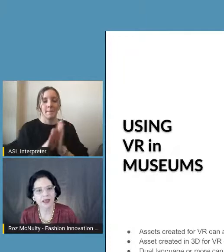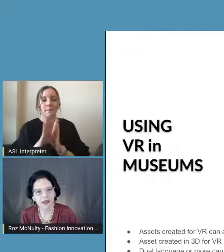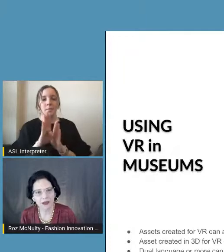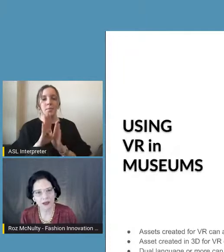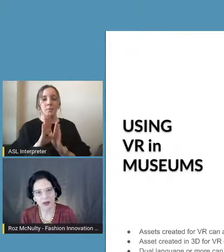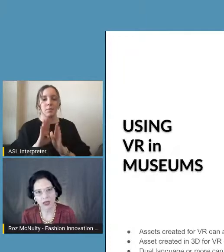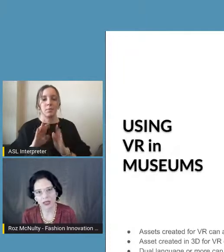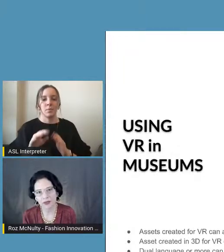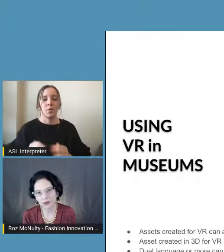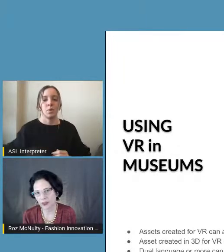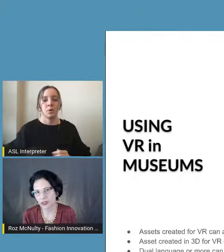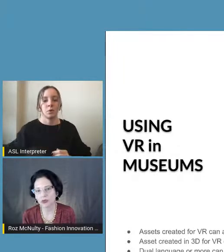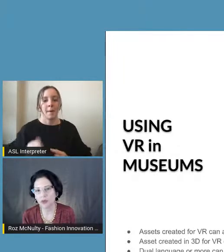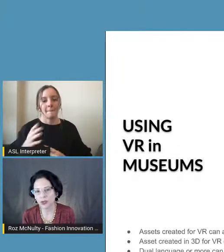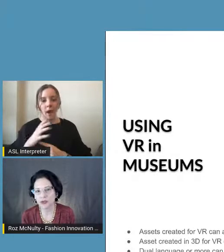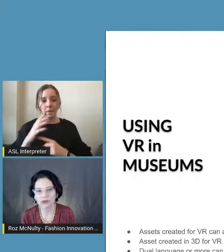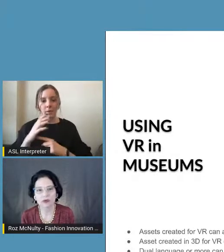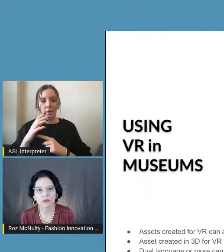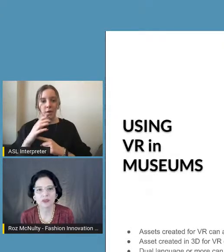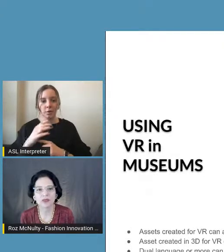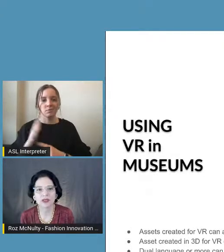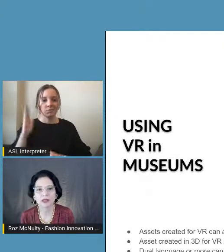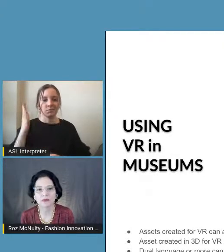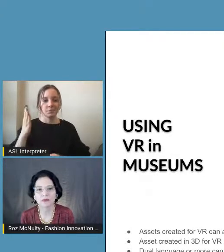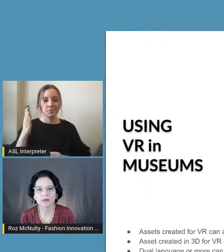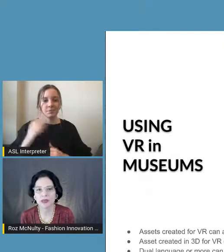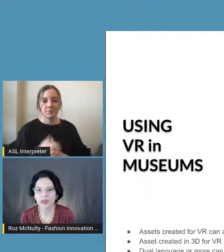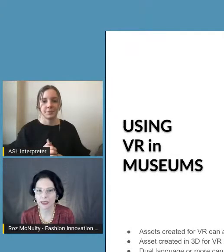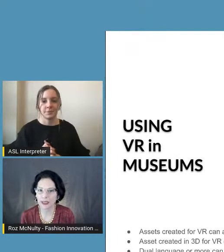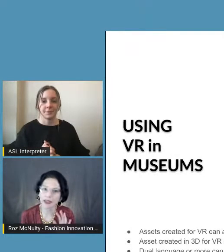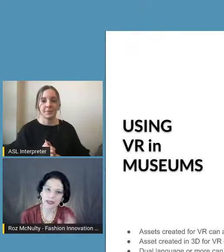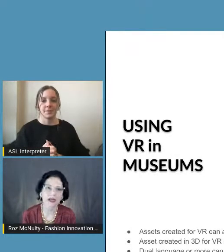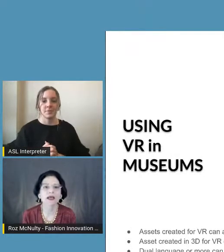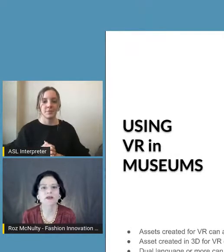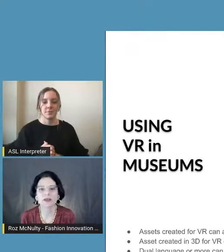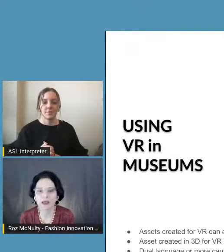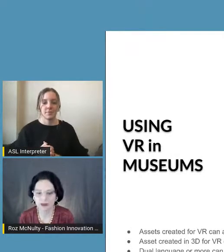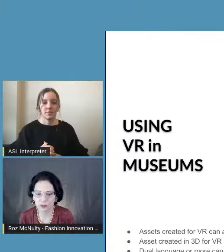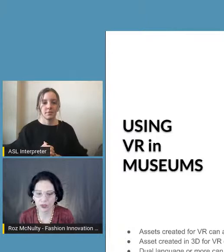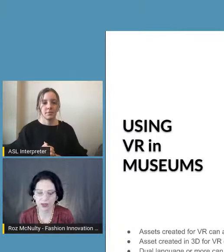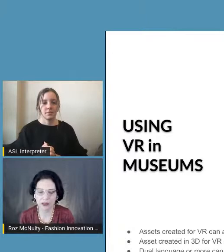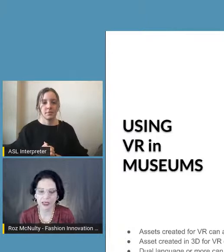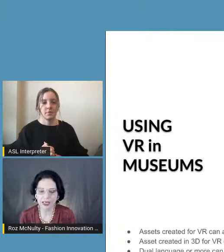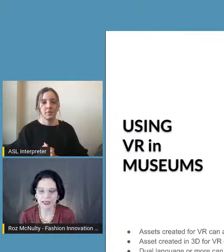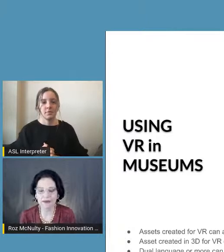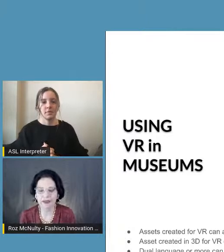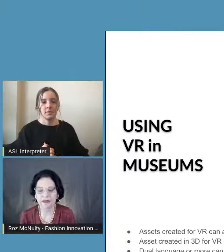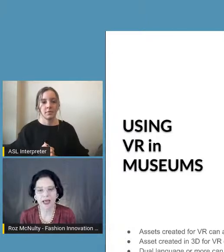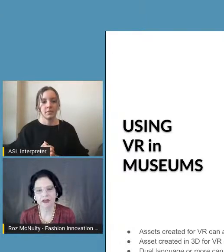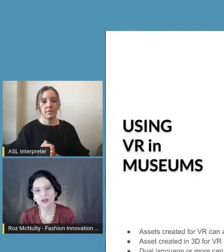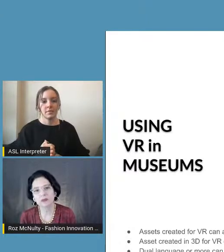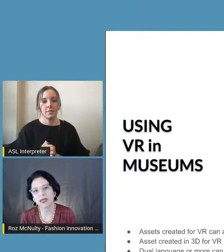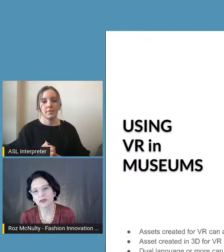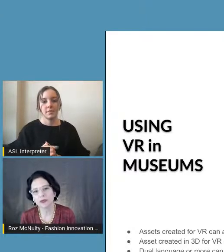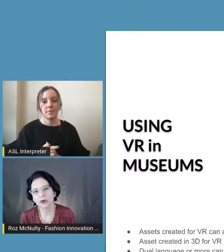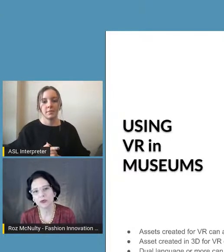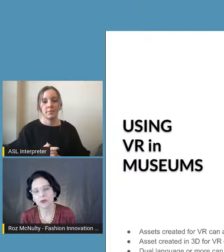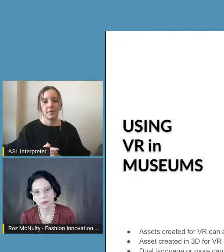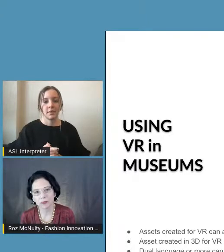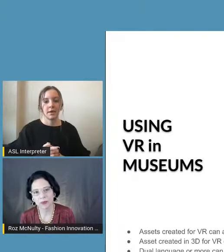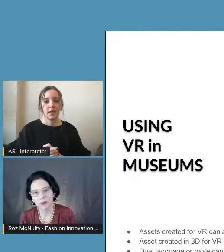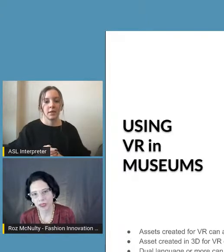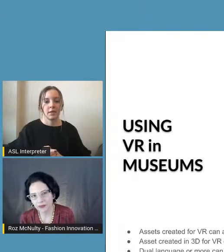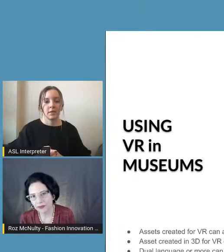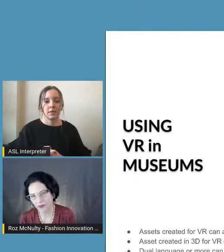it's another thing with this whole museum that Elia has done as well is he's actually made it